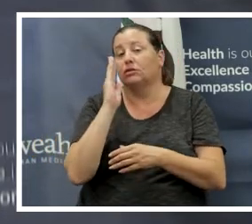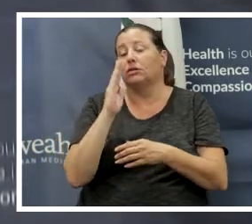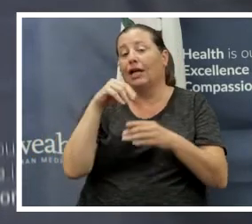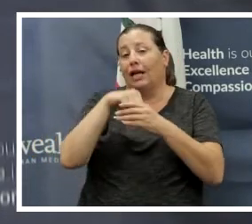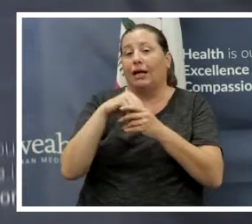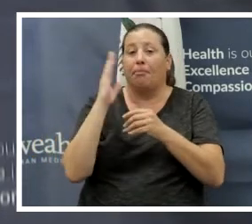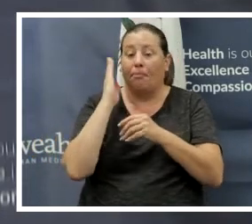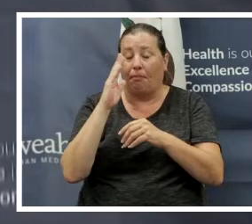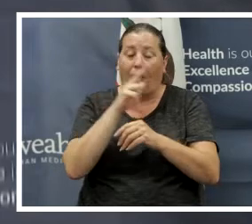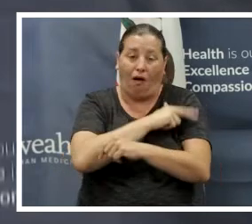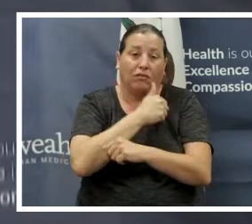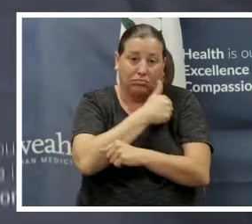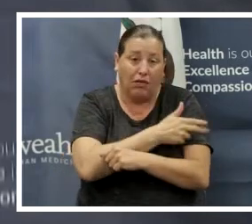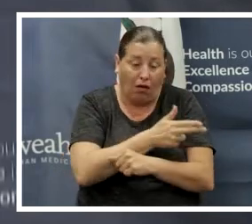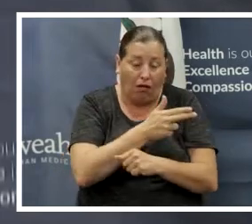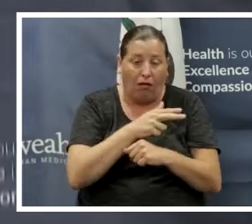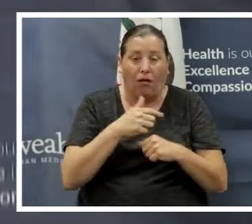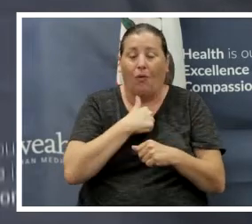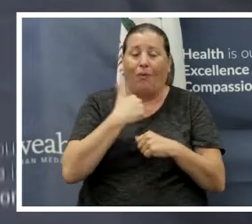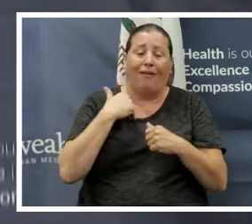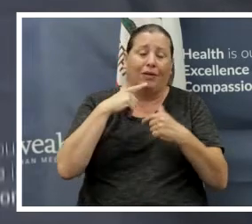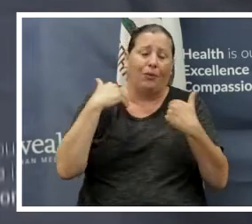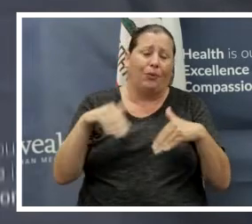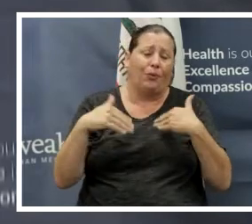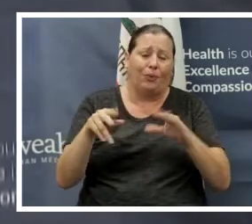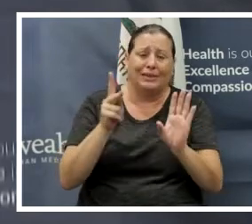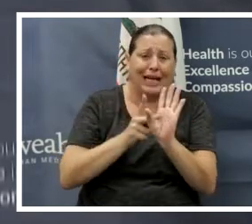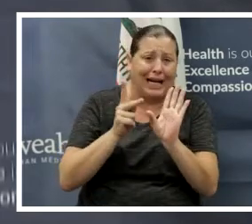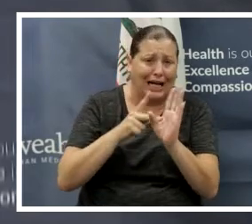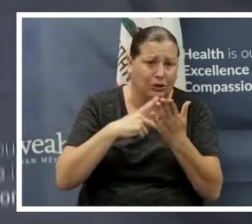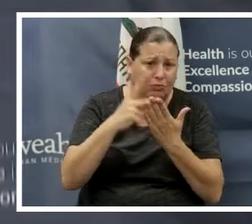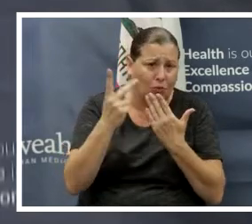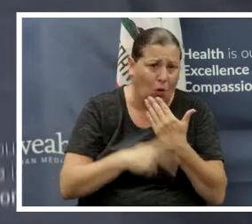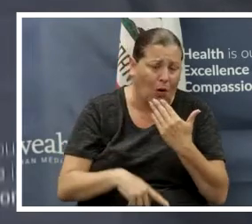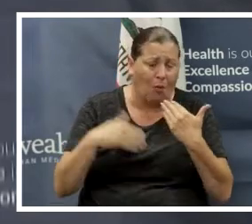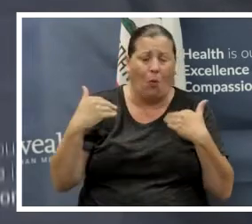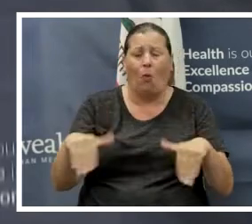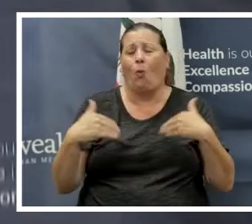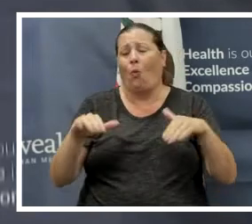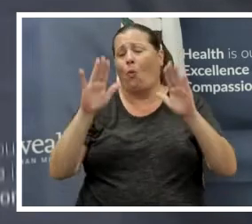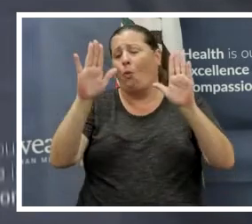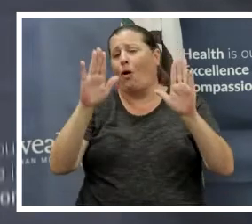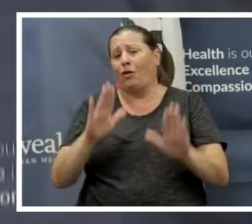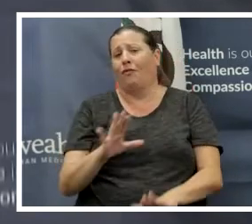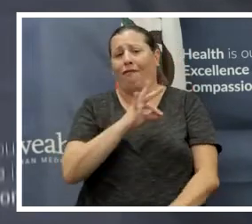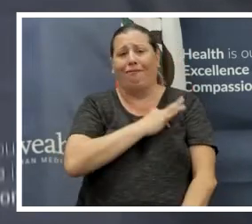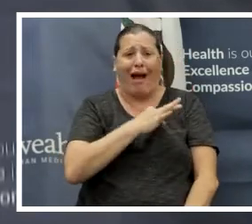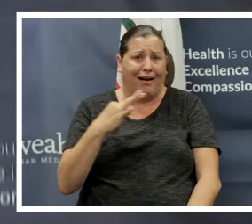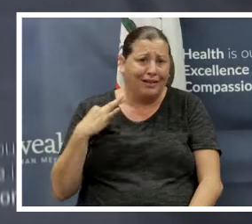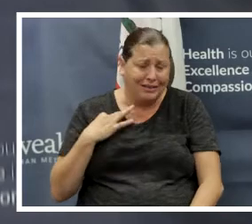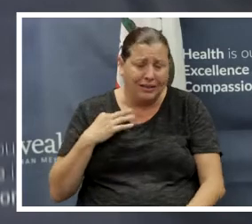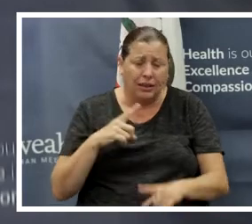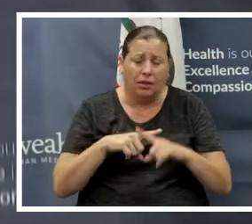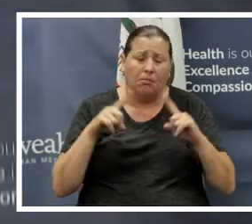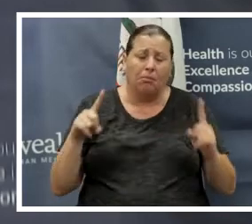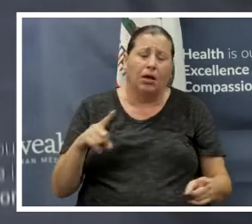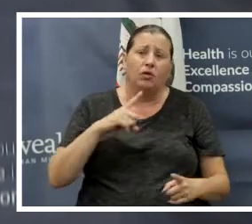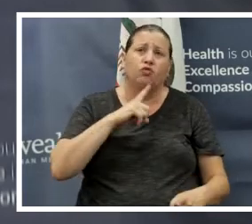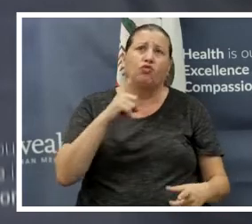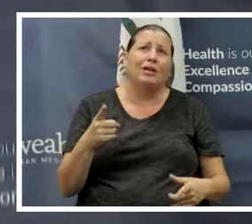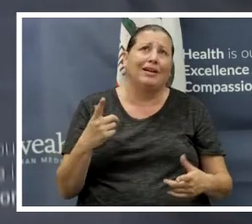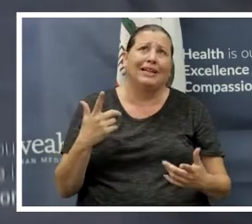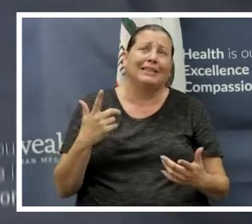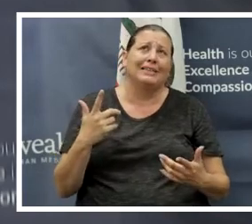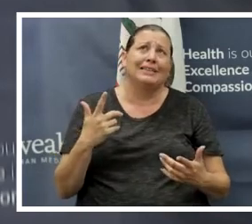have a psychiatry residency program, wonderful faculty, but there's been really a